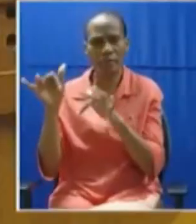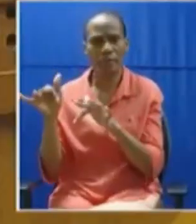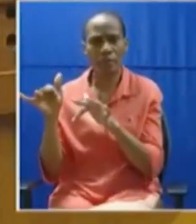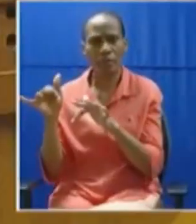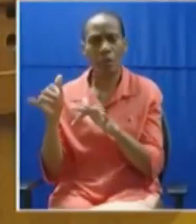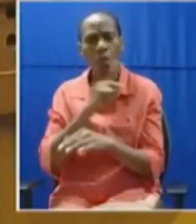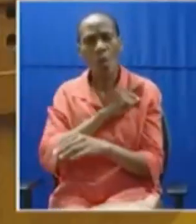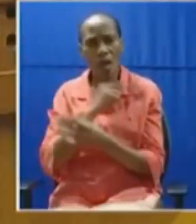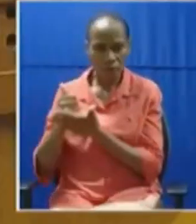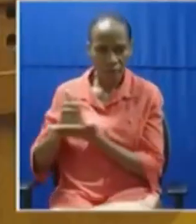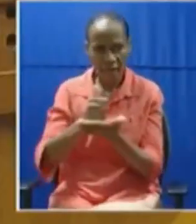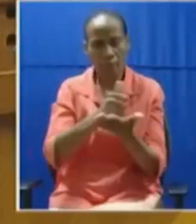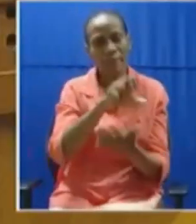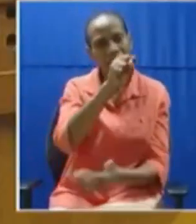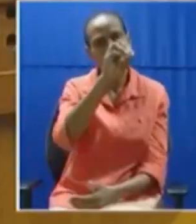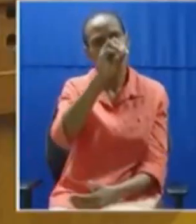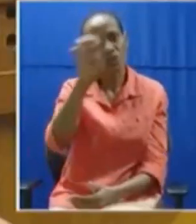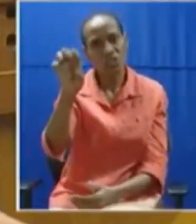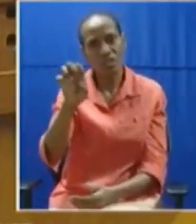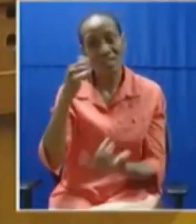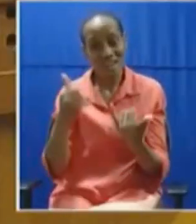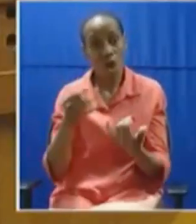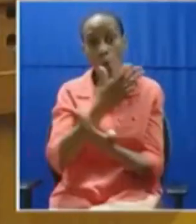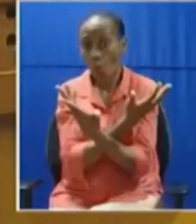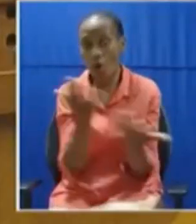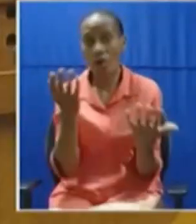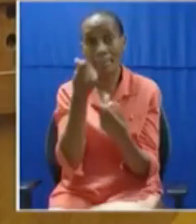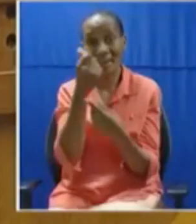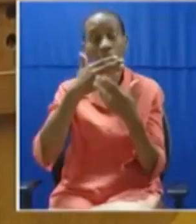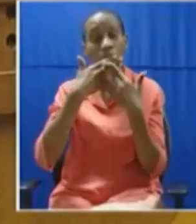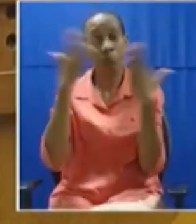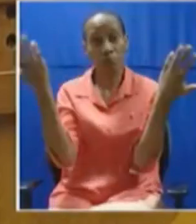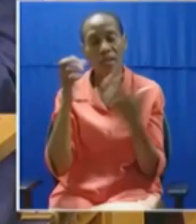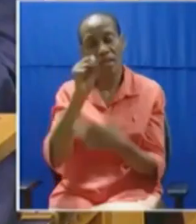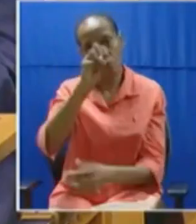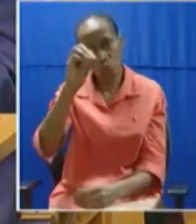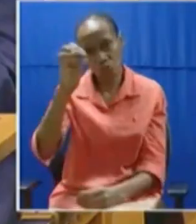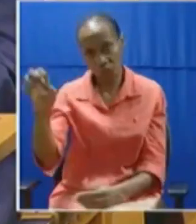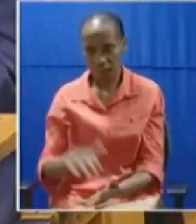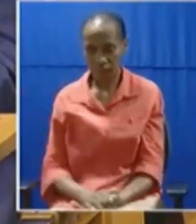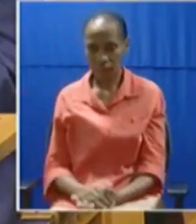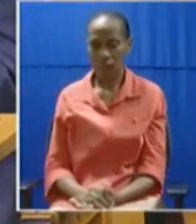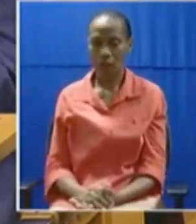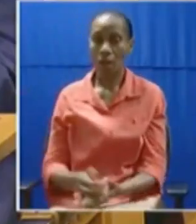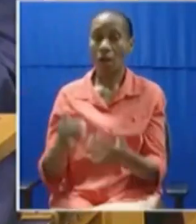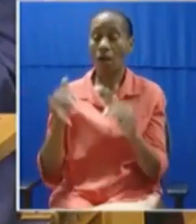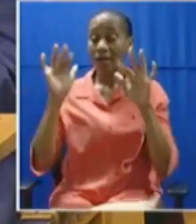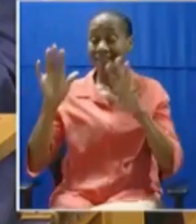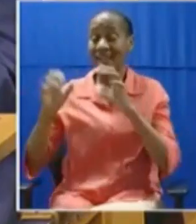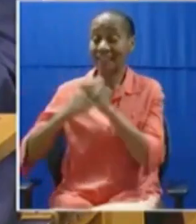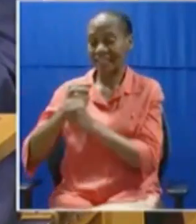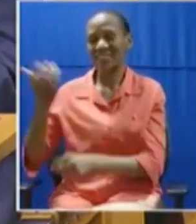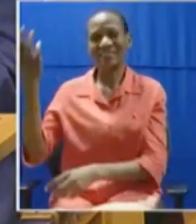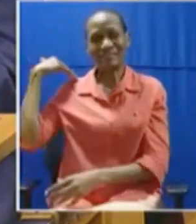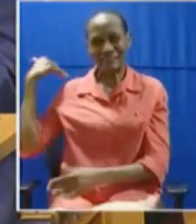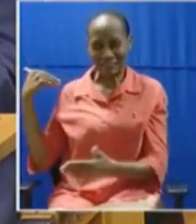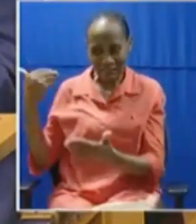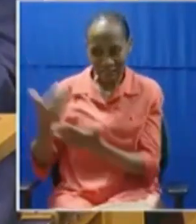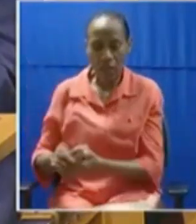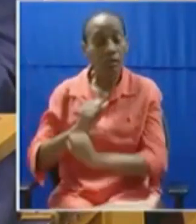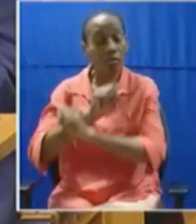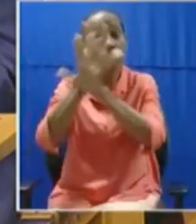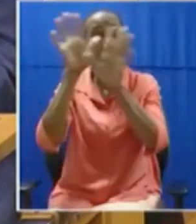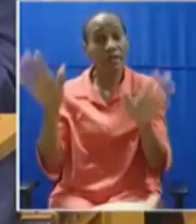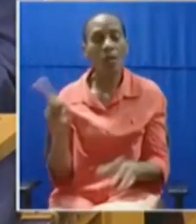the SOEs that you bankrupted. The message to the country of the last 10 years is clear. The